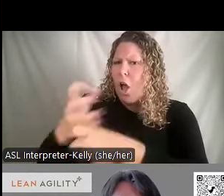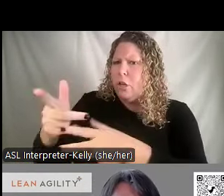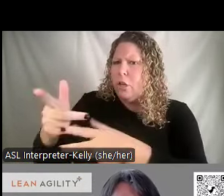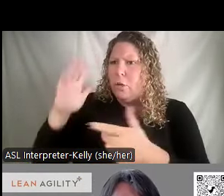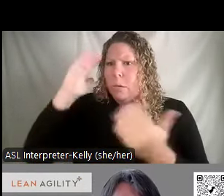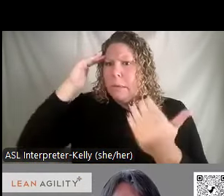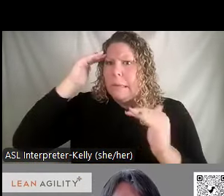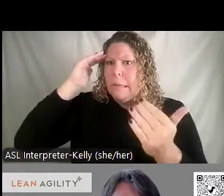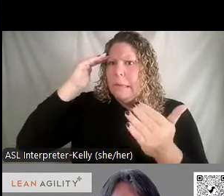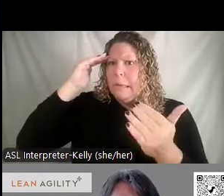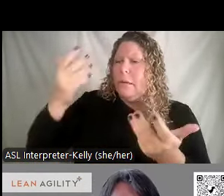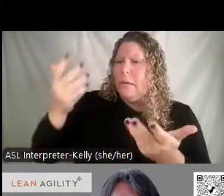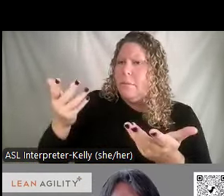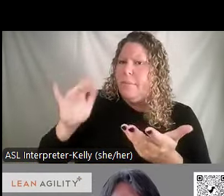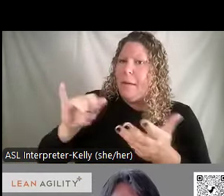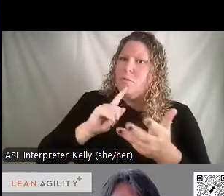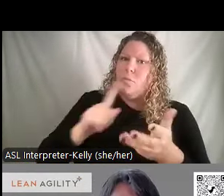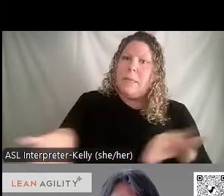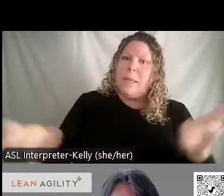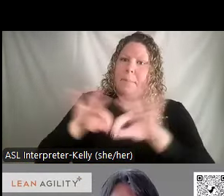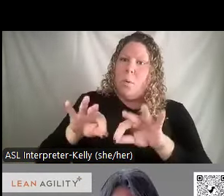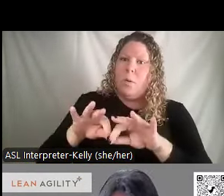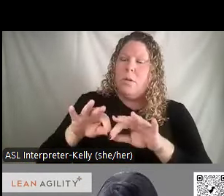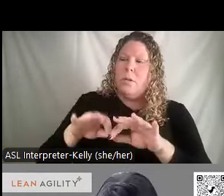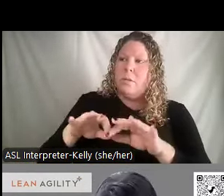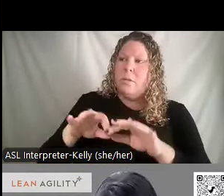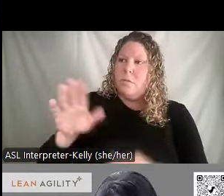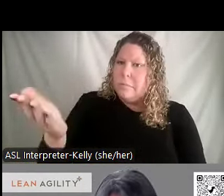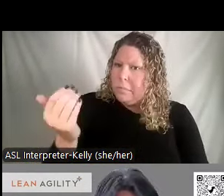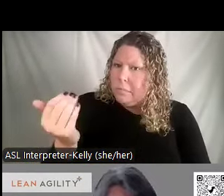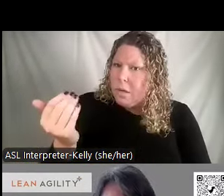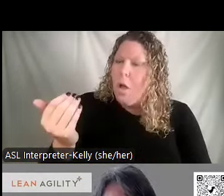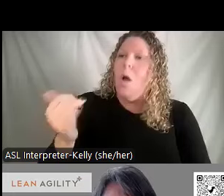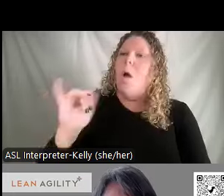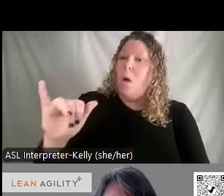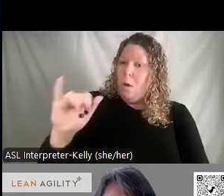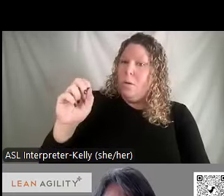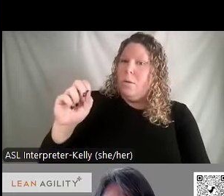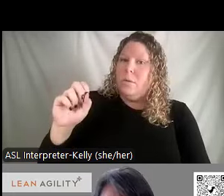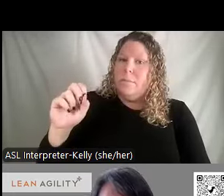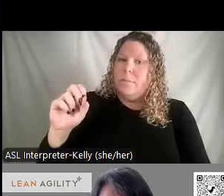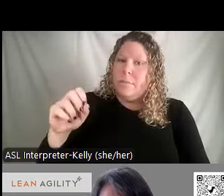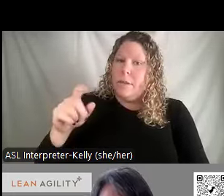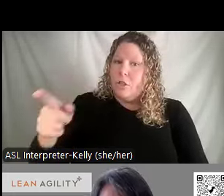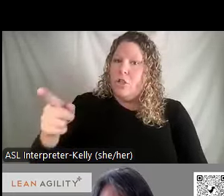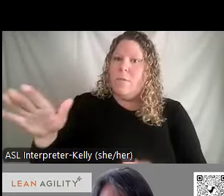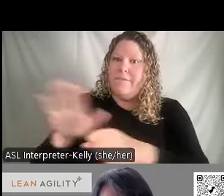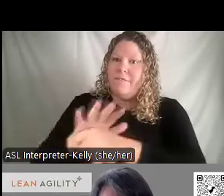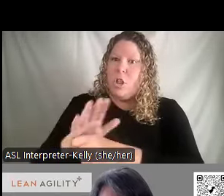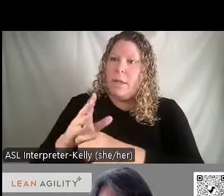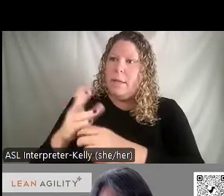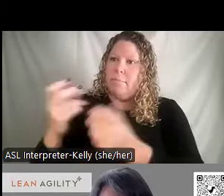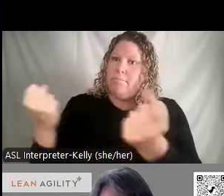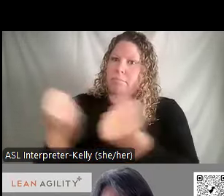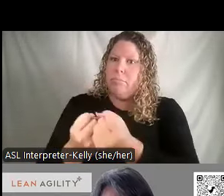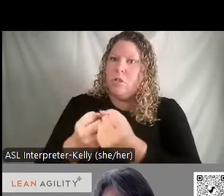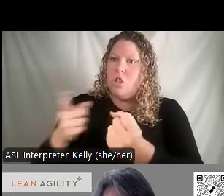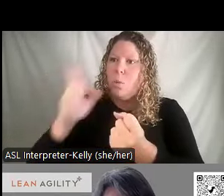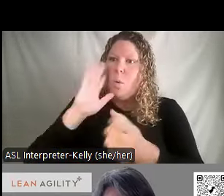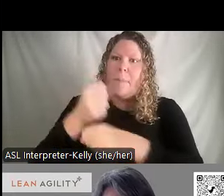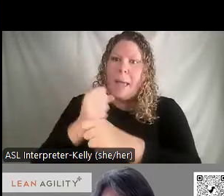really, really important in order to make sure that she had full buy-in, and this was something she would see through and make